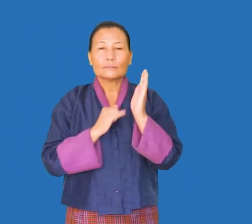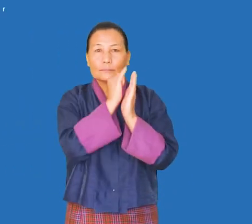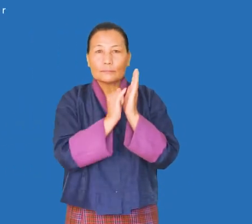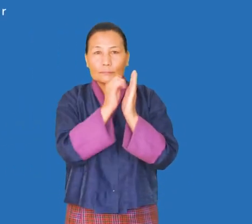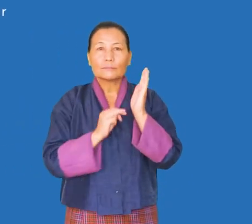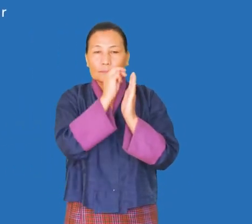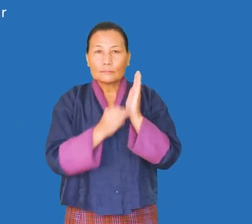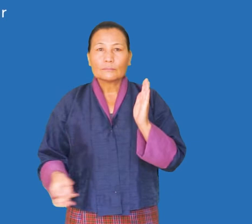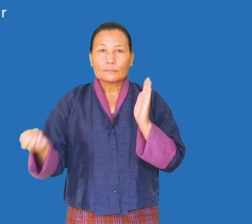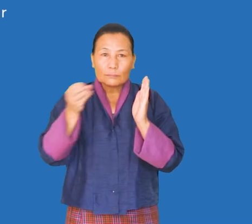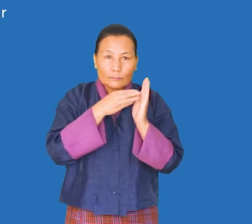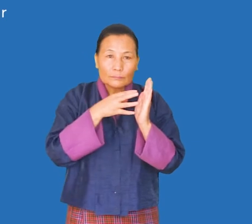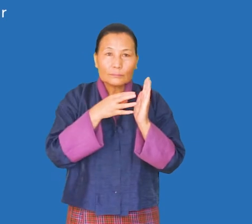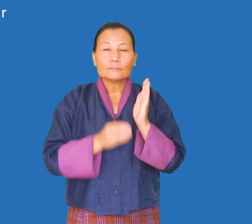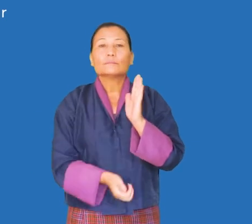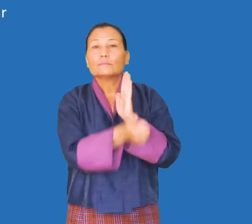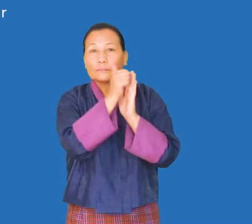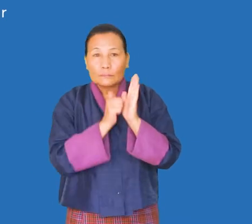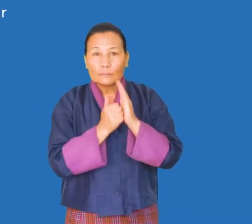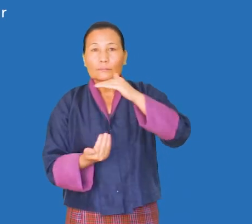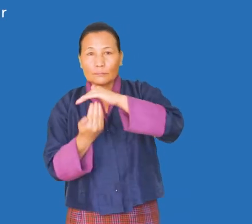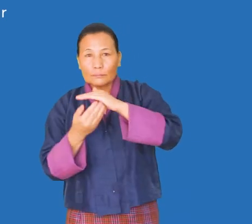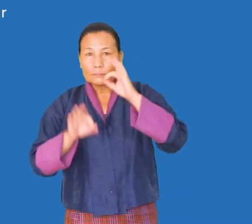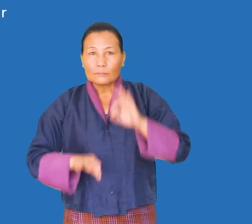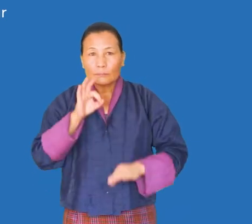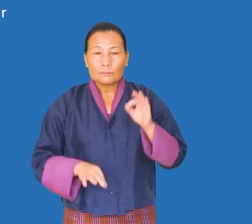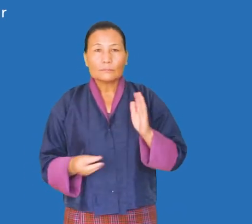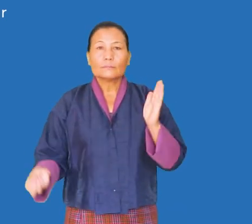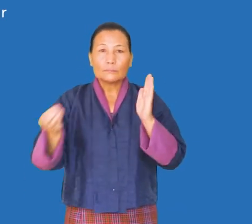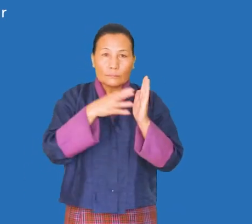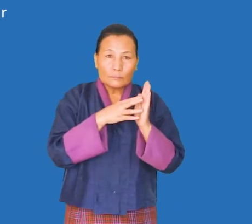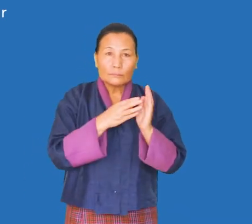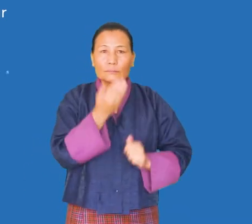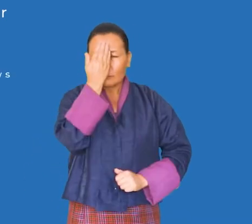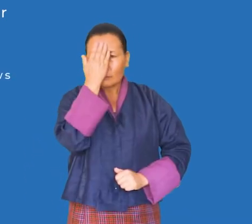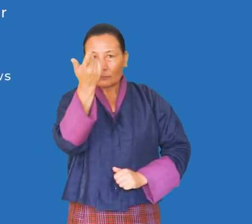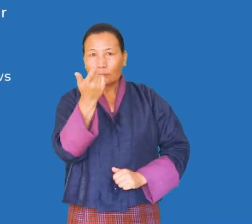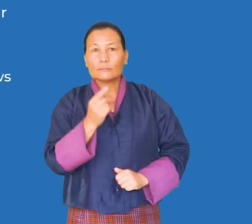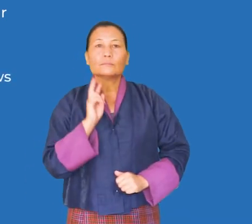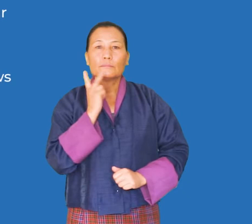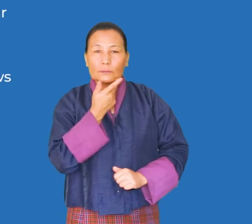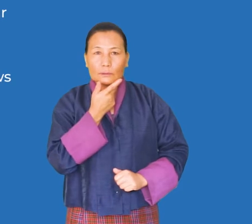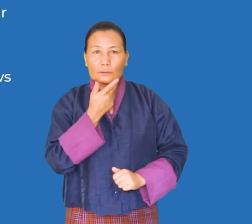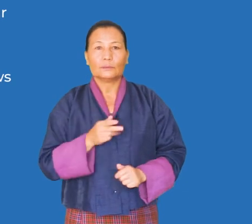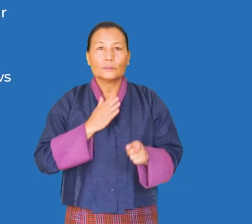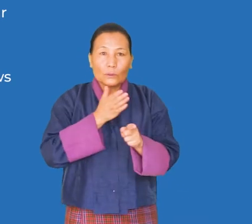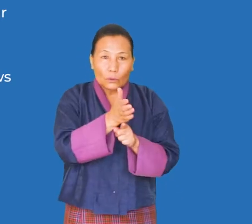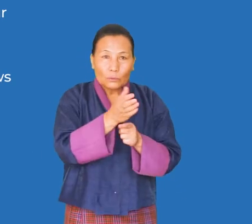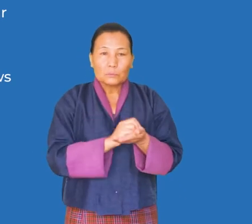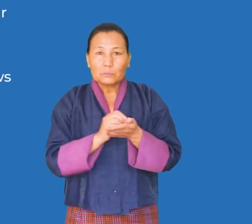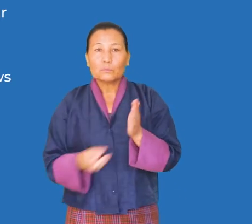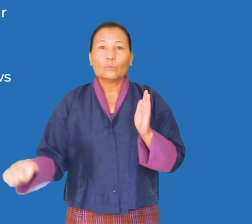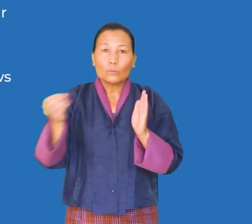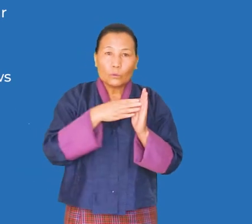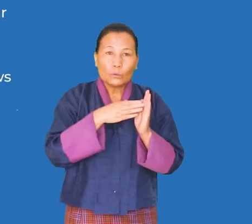When posting in an official capacity, be transparent of who you work for and clearly state your